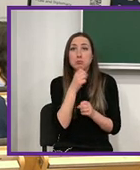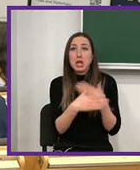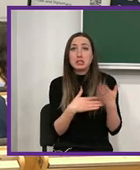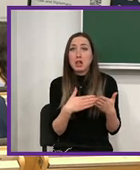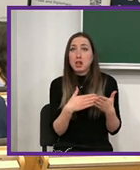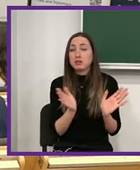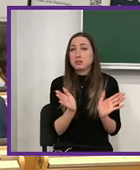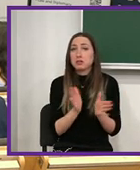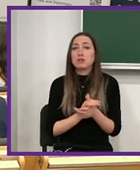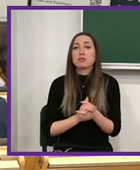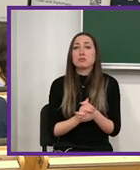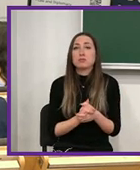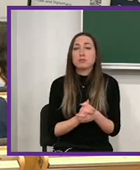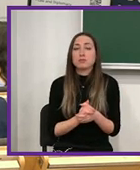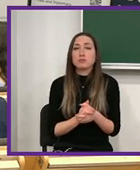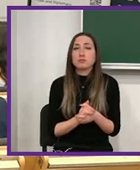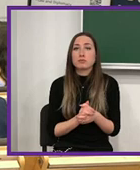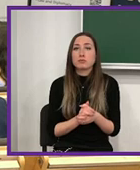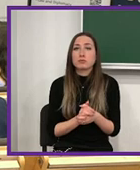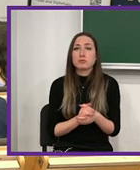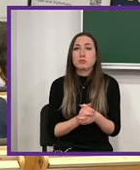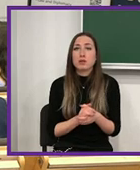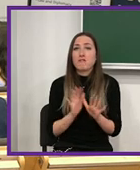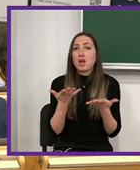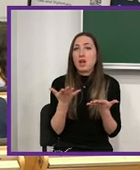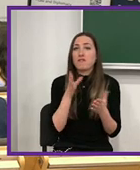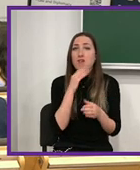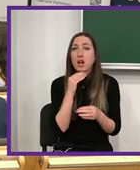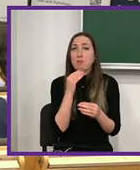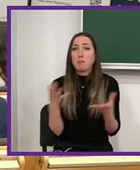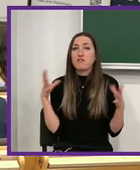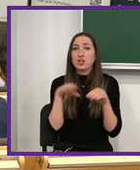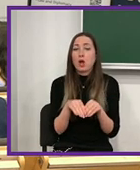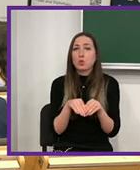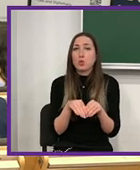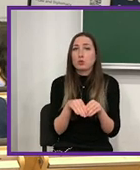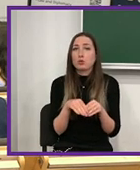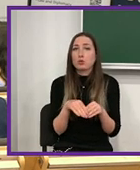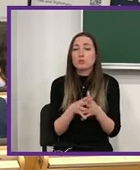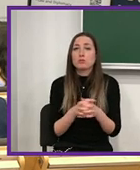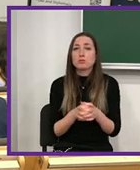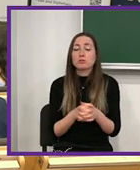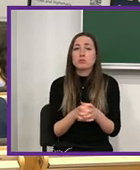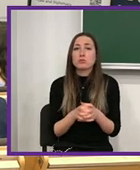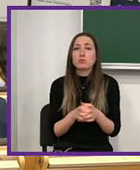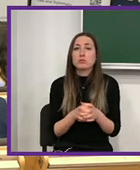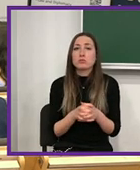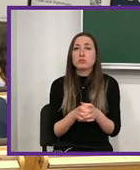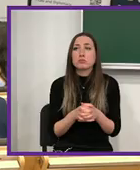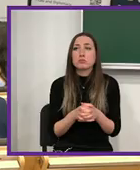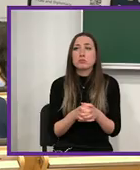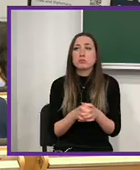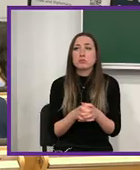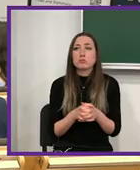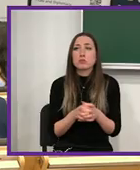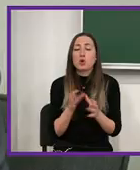We can also, we can pool together different inputs. I don't know. Roger, did you? Yeah, especially the last comment you made about why we're doing this.